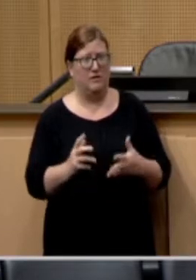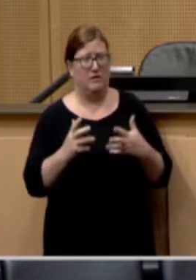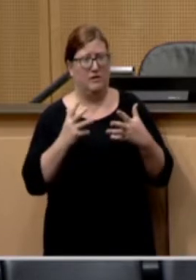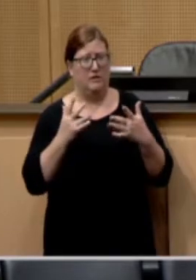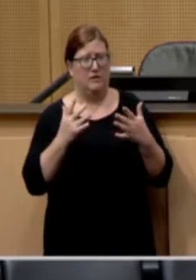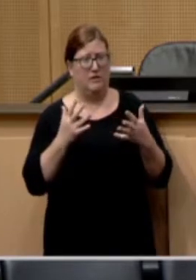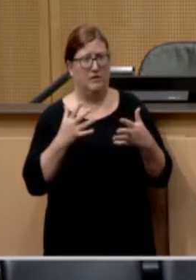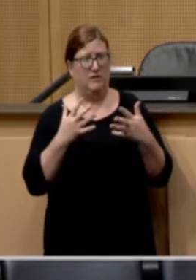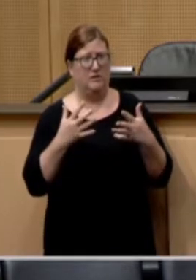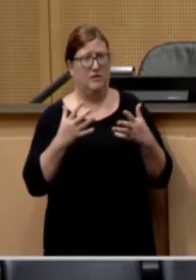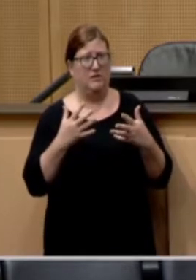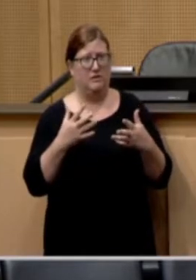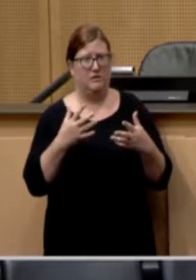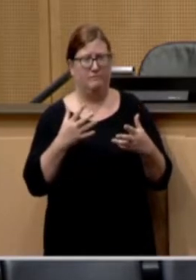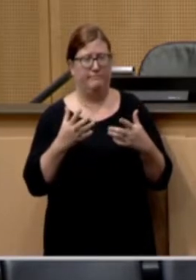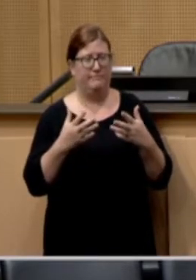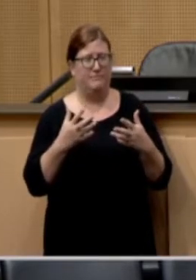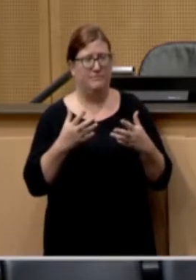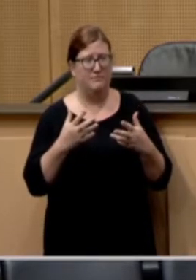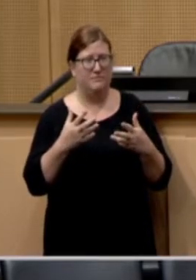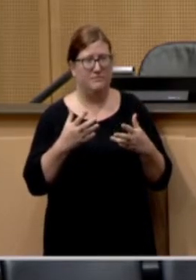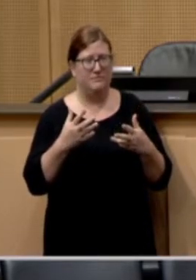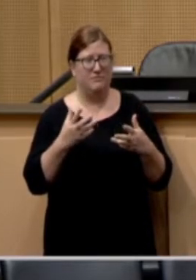Dirty garbage rats from